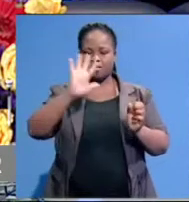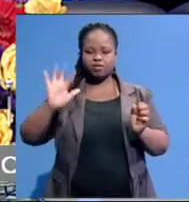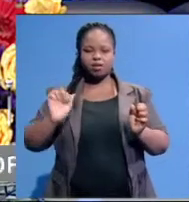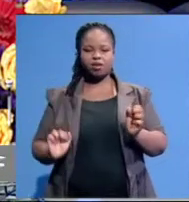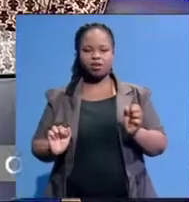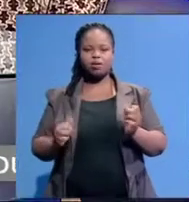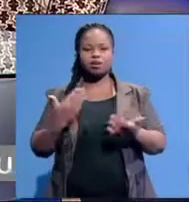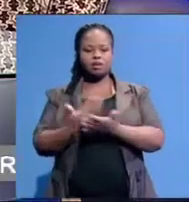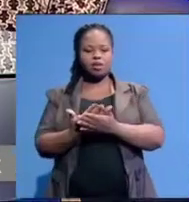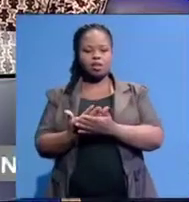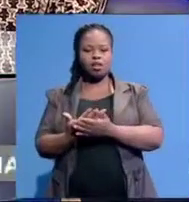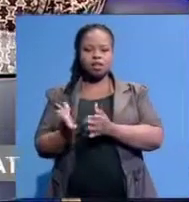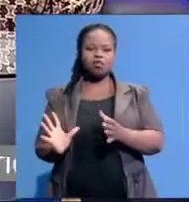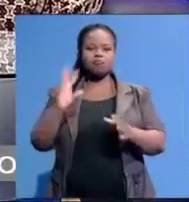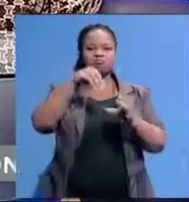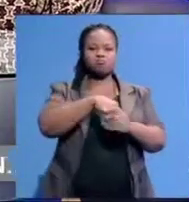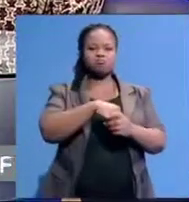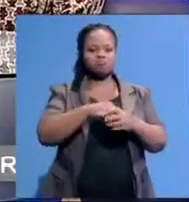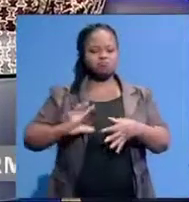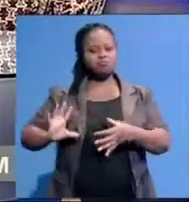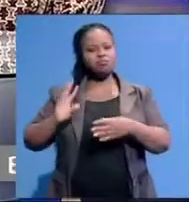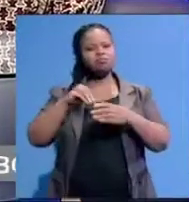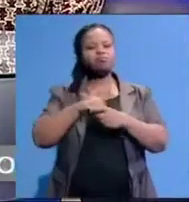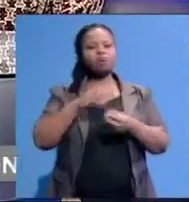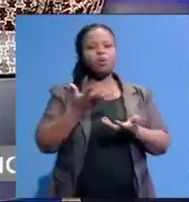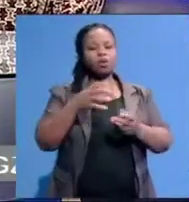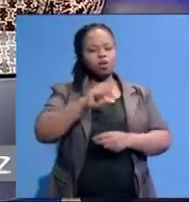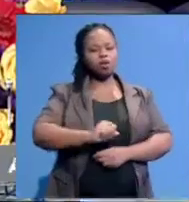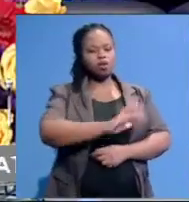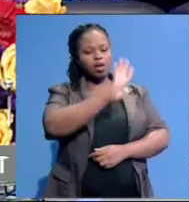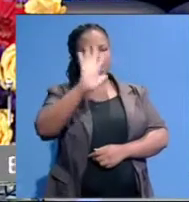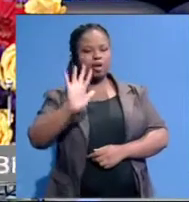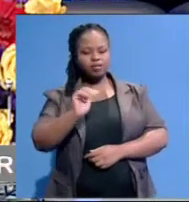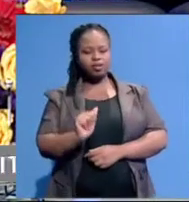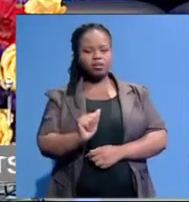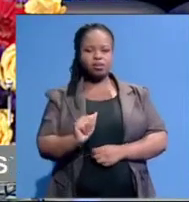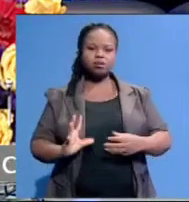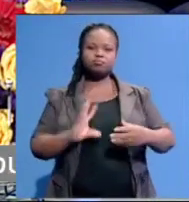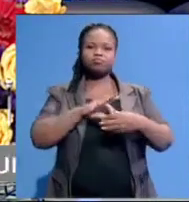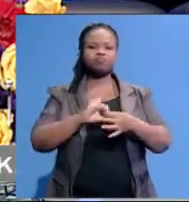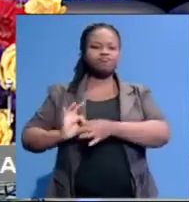it belongs, which is the African continent, and play that role of